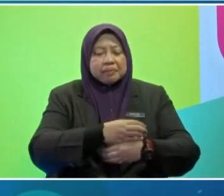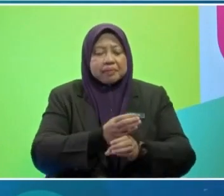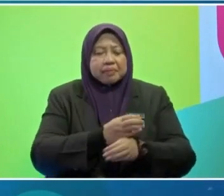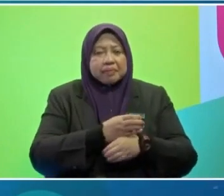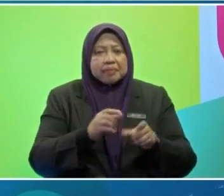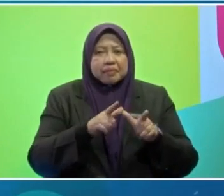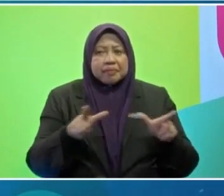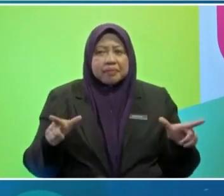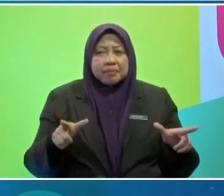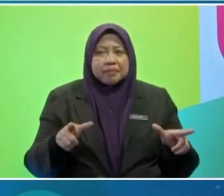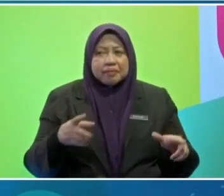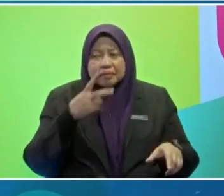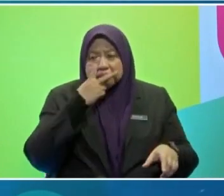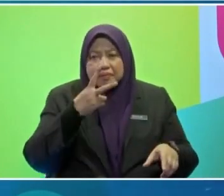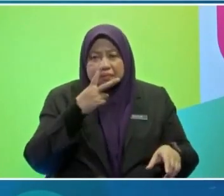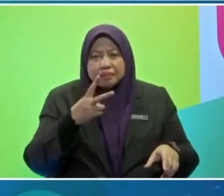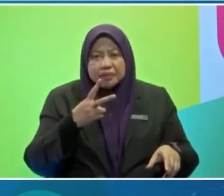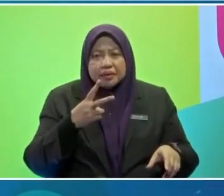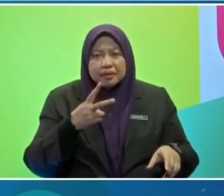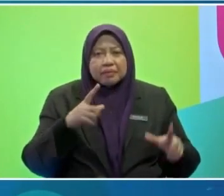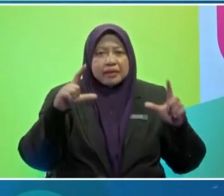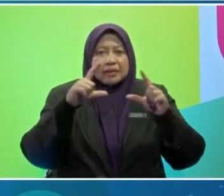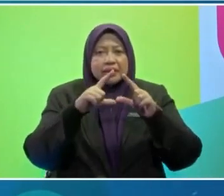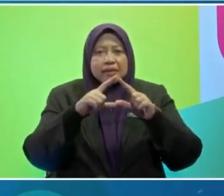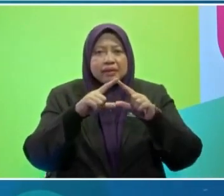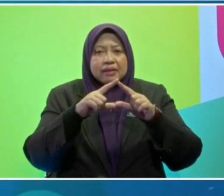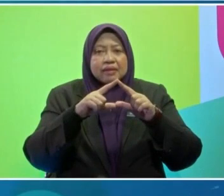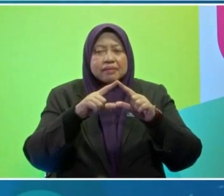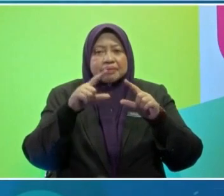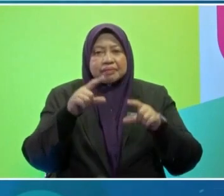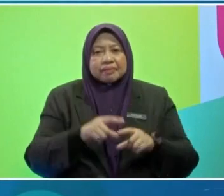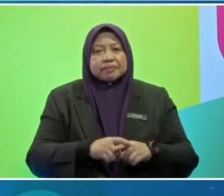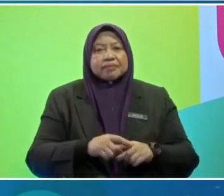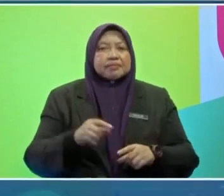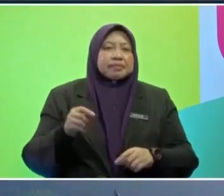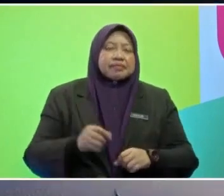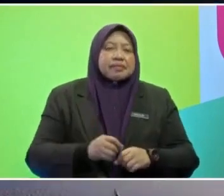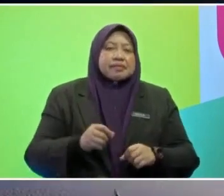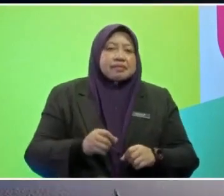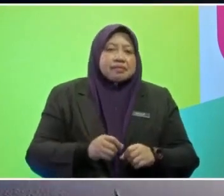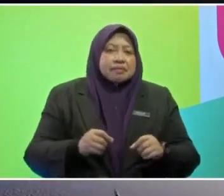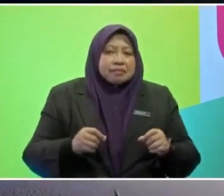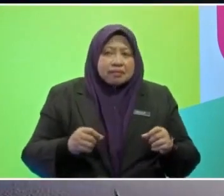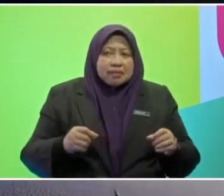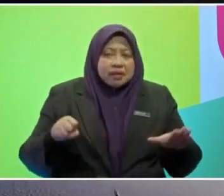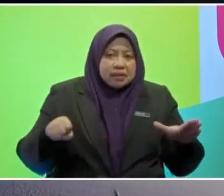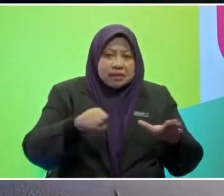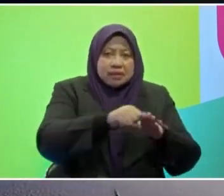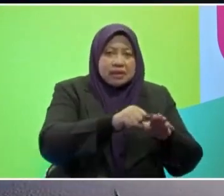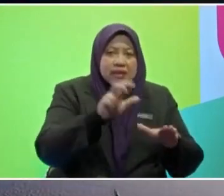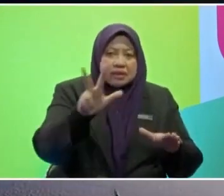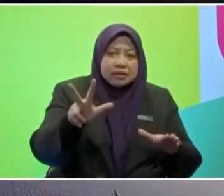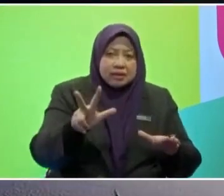Yes, it is a rectangle shape, right? It's a rectangle shape, correct? Yes, correct. Yeah. So, as you change